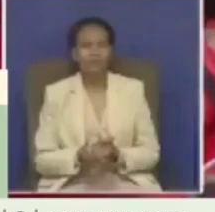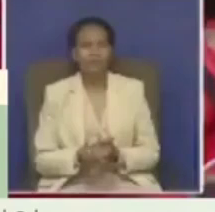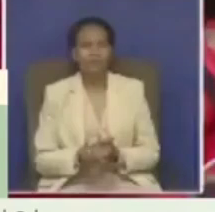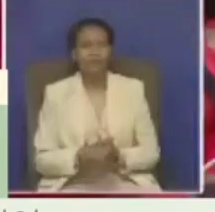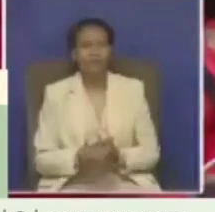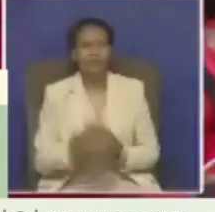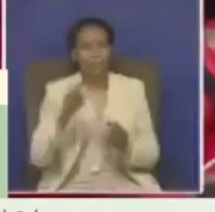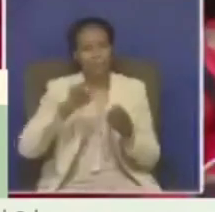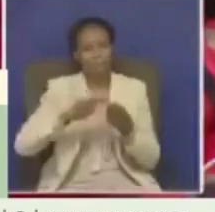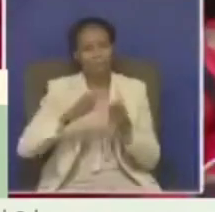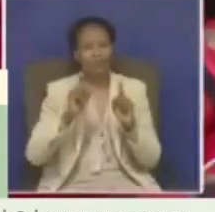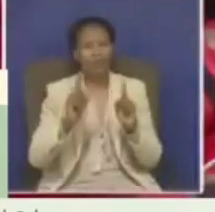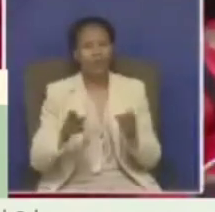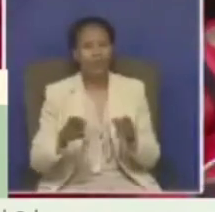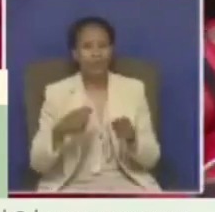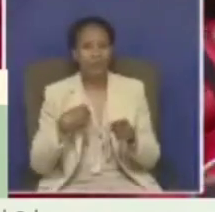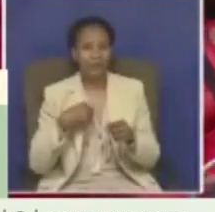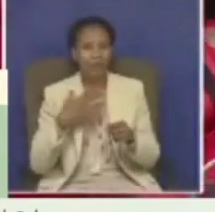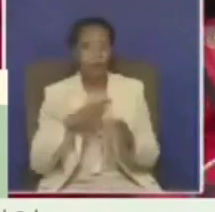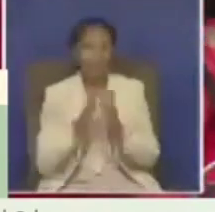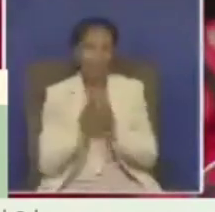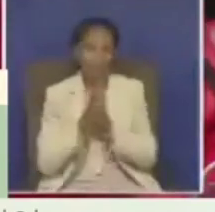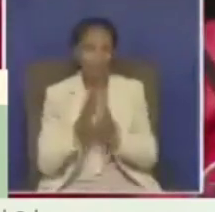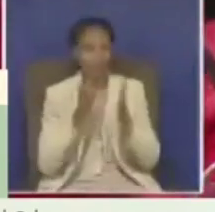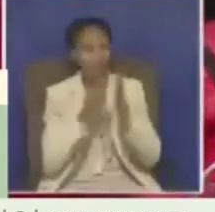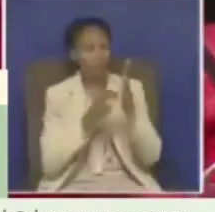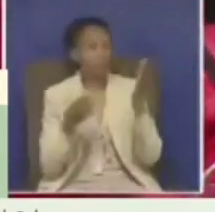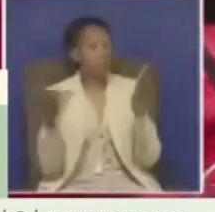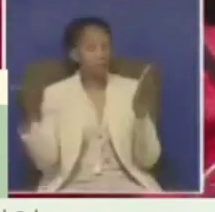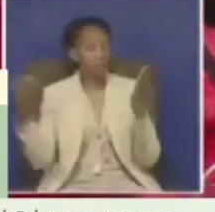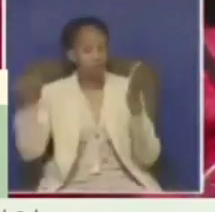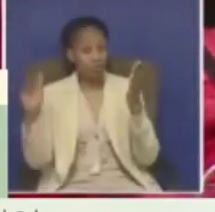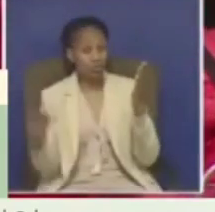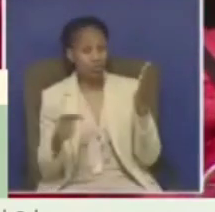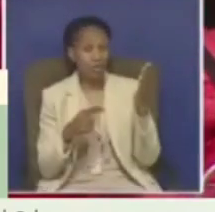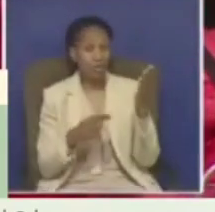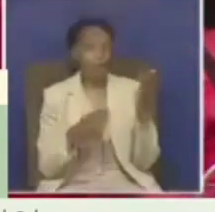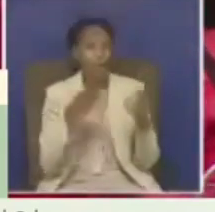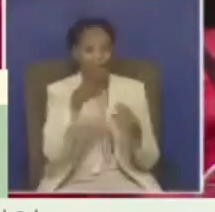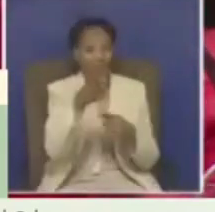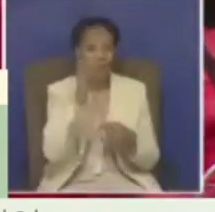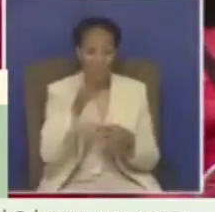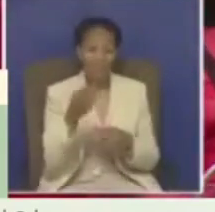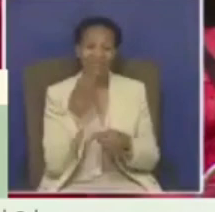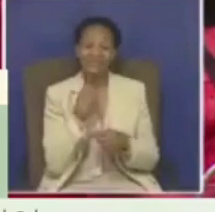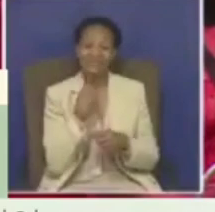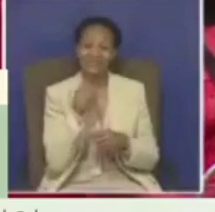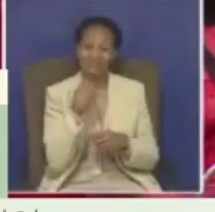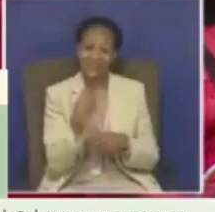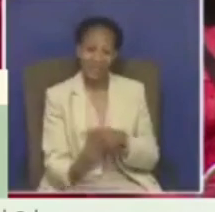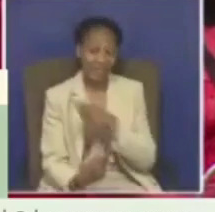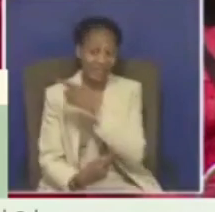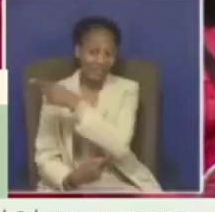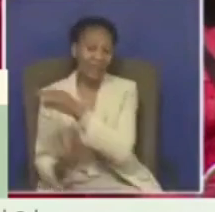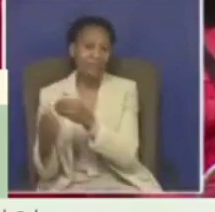on a point of order to request that in terms of the rules, Chair, you rule Honorable Ghana to be irrelevant. We are No, debating